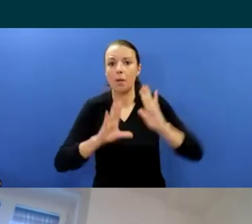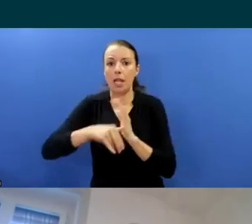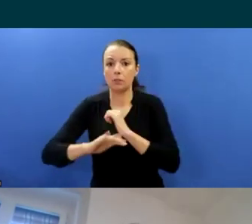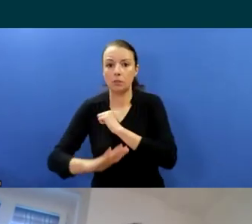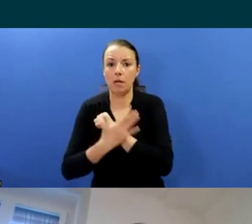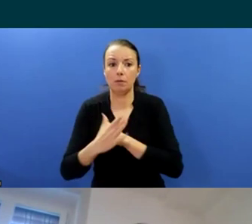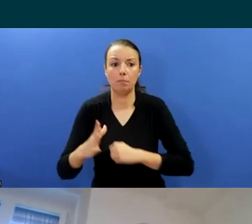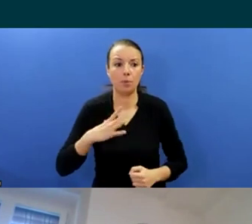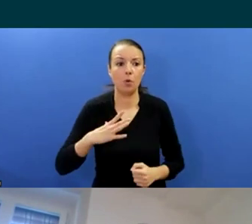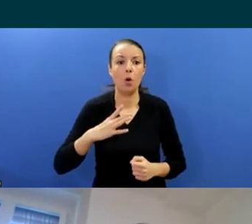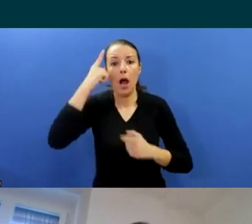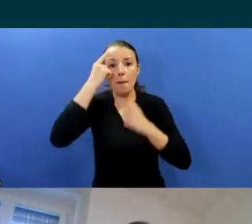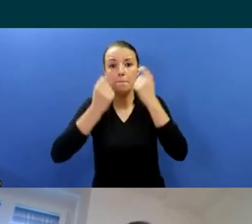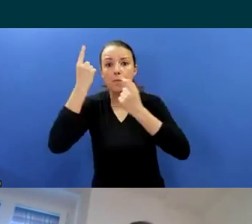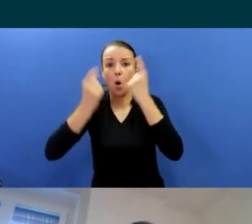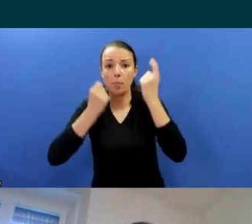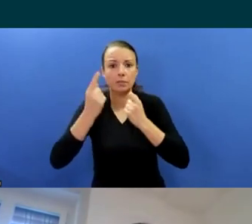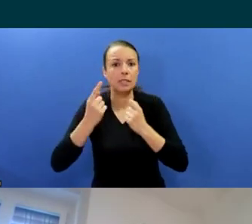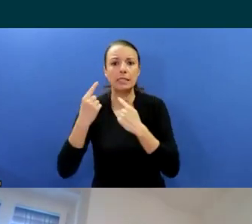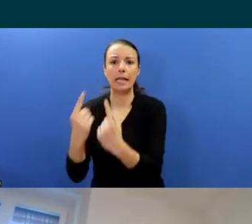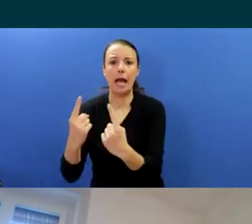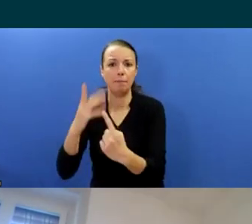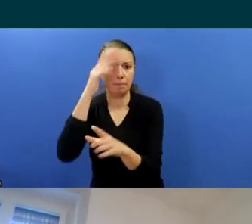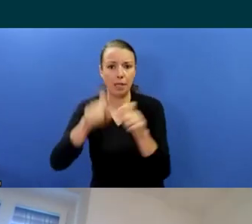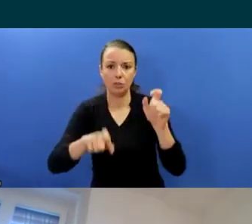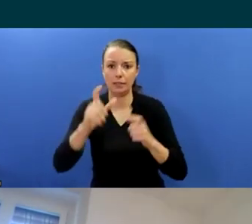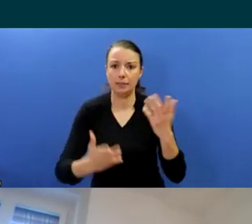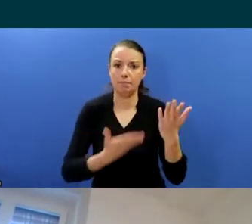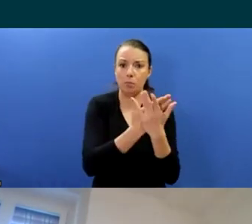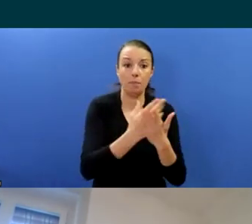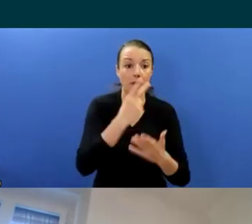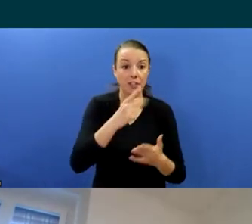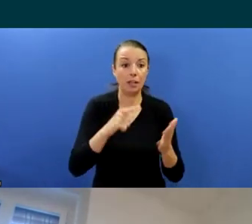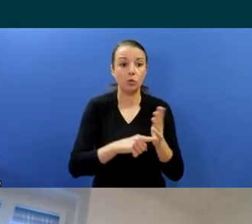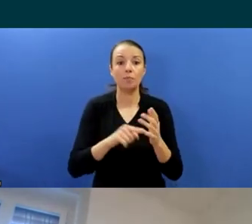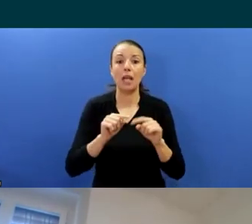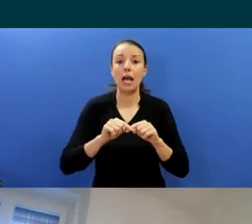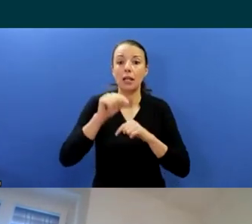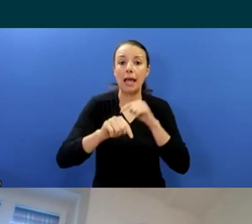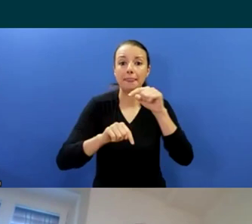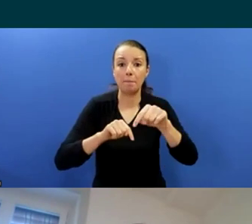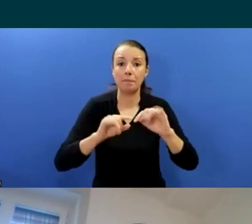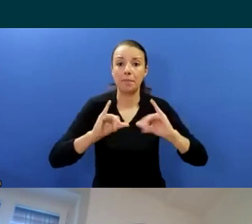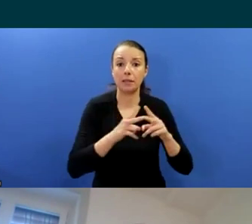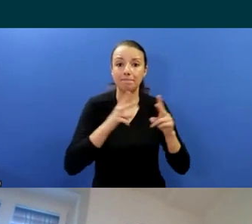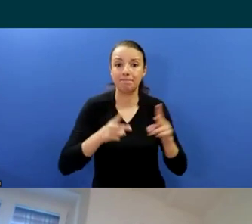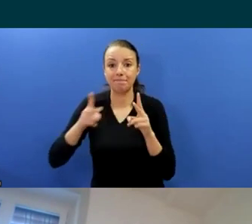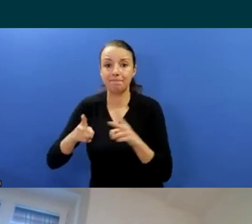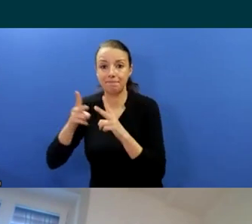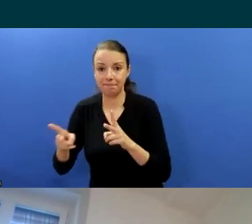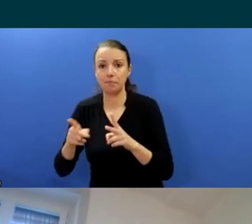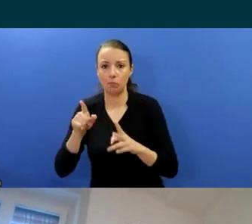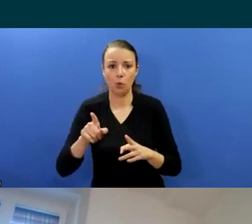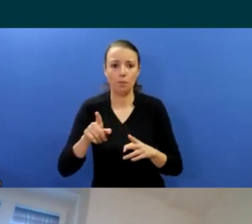see, you see a slide of the project procedure. It basically was a 4-step procedure. First,